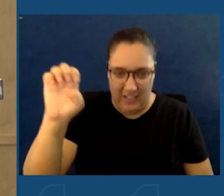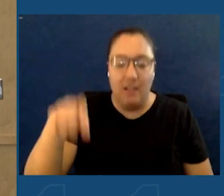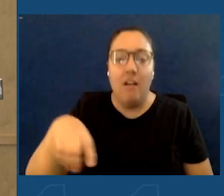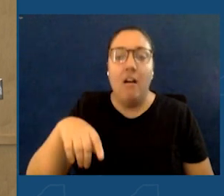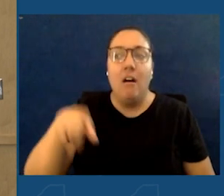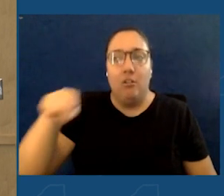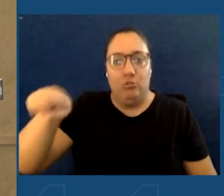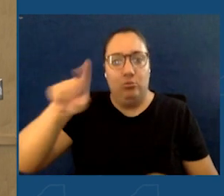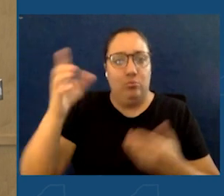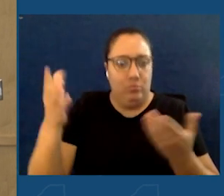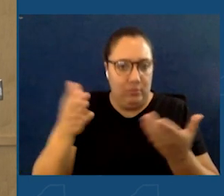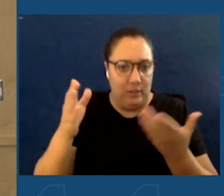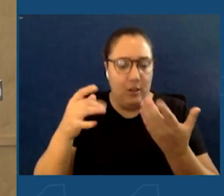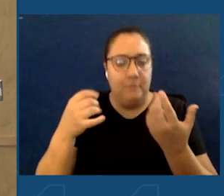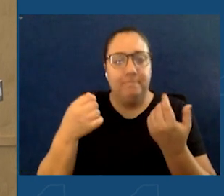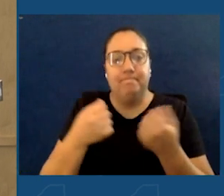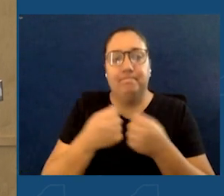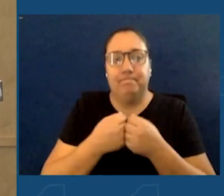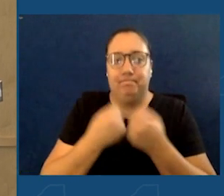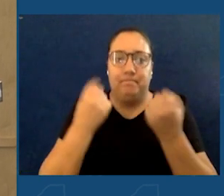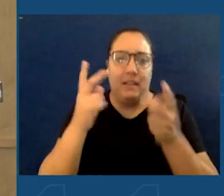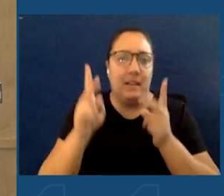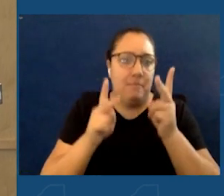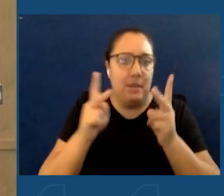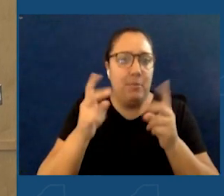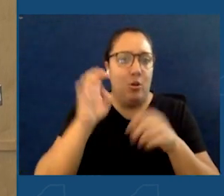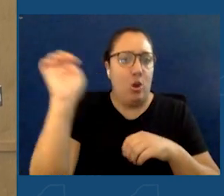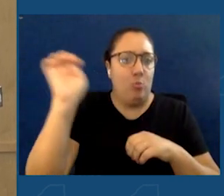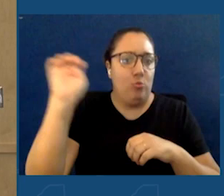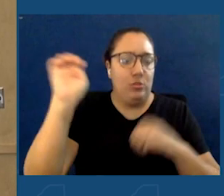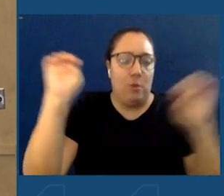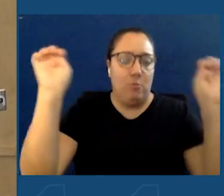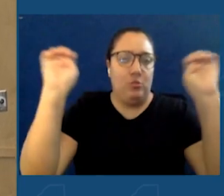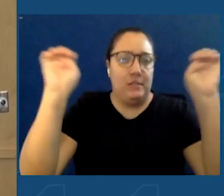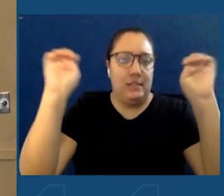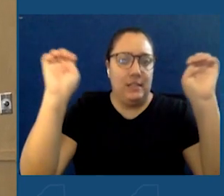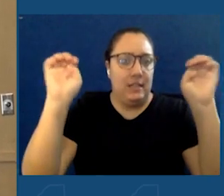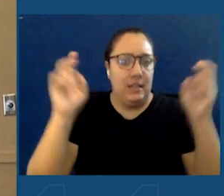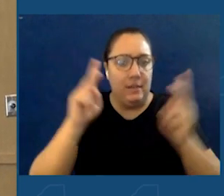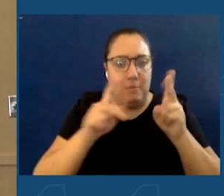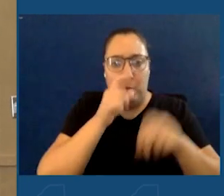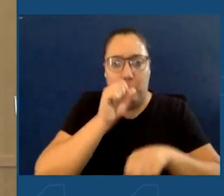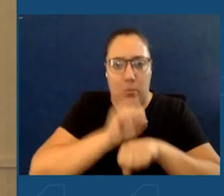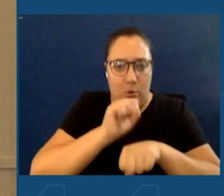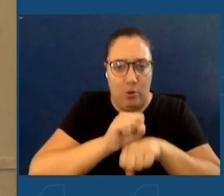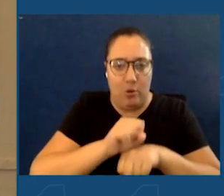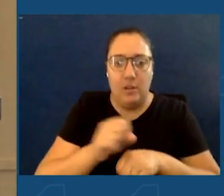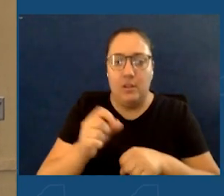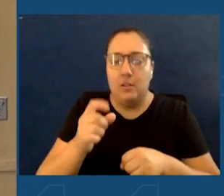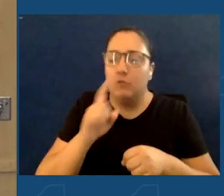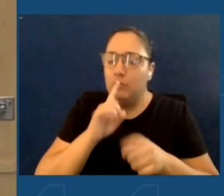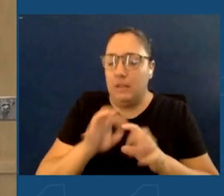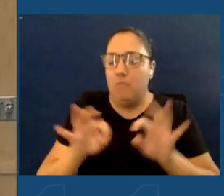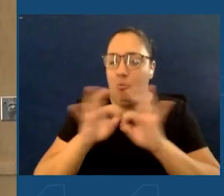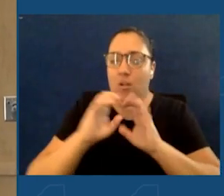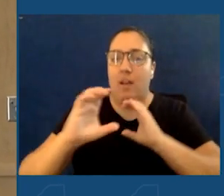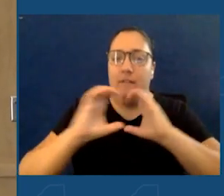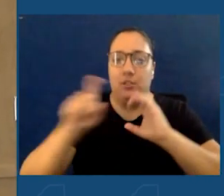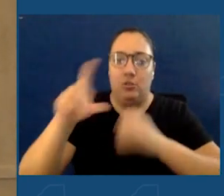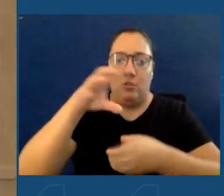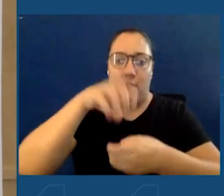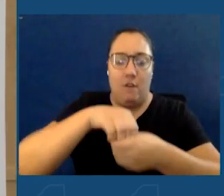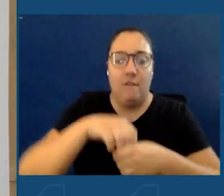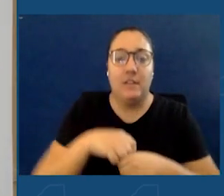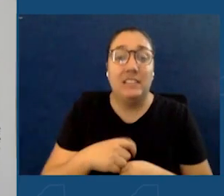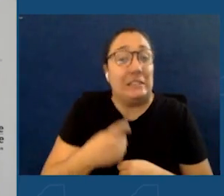local emergency personnel. So I thank them for being part of this conversation. I was just here. We just had our inaugural